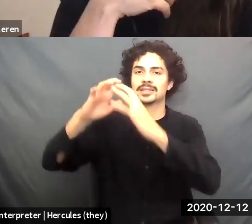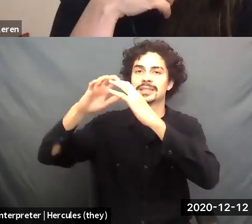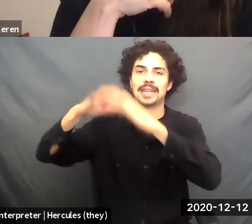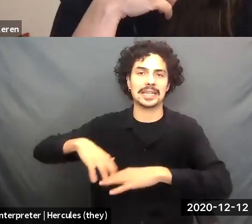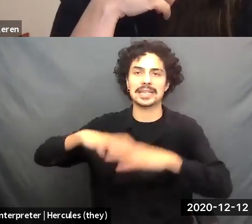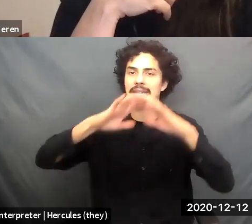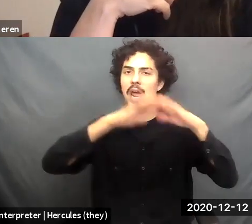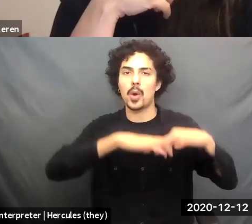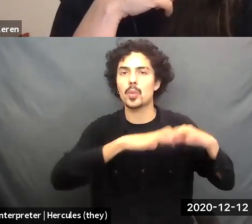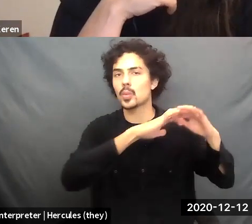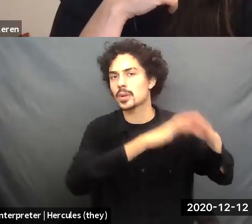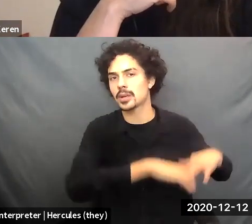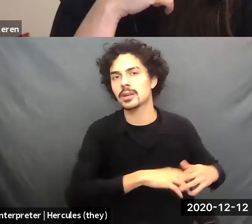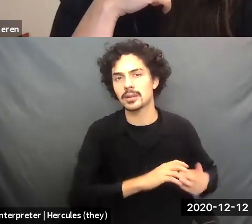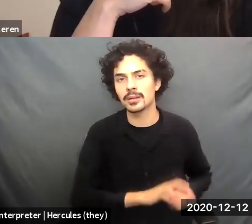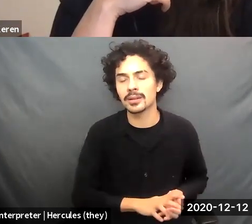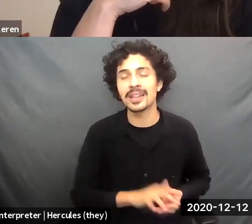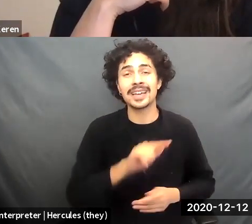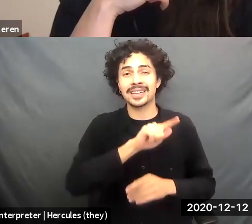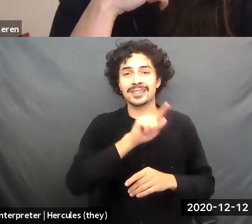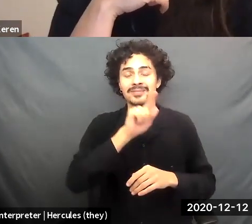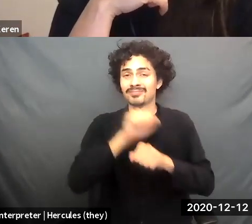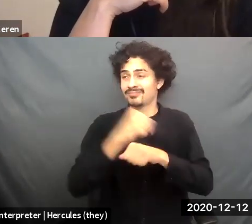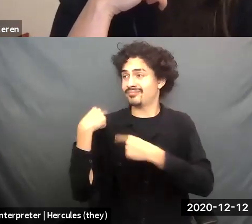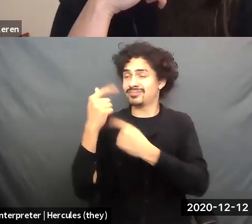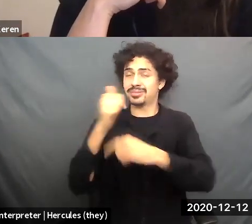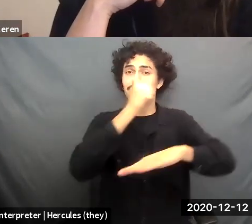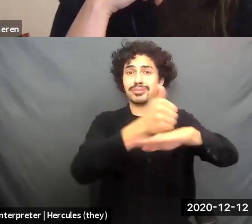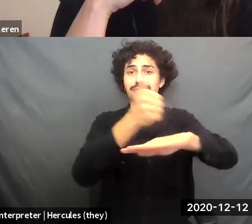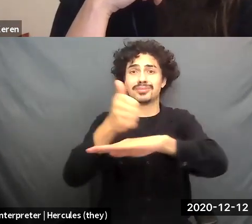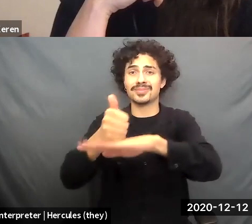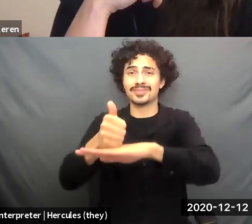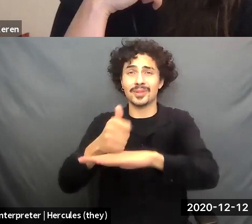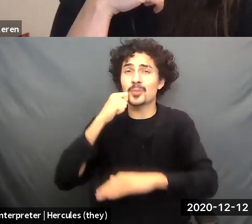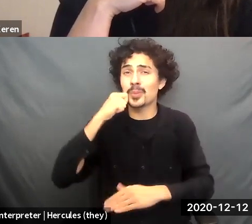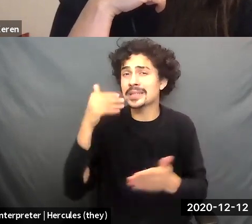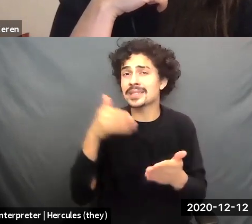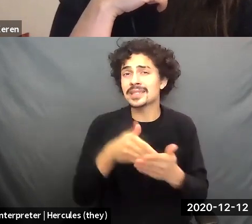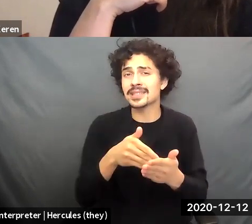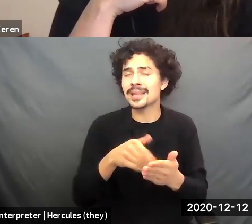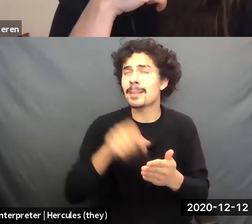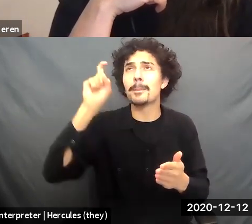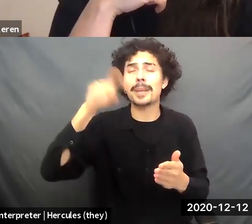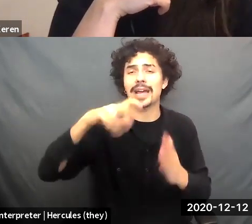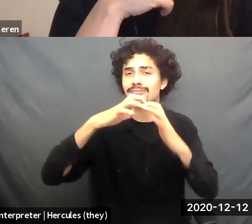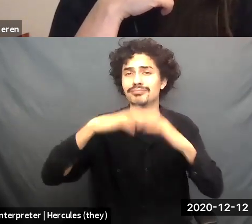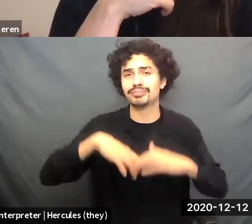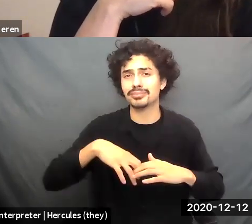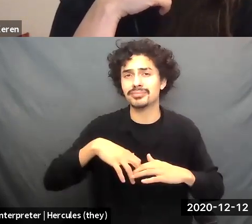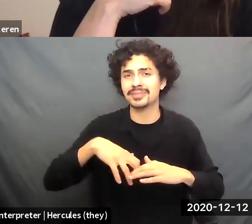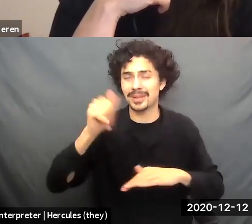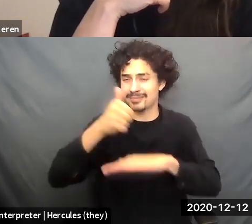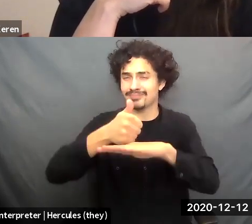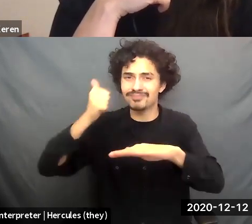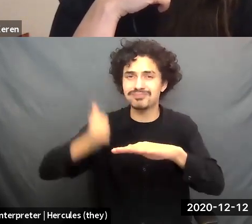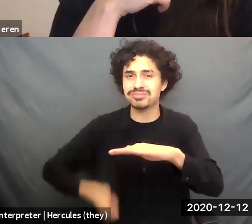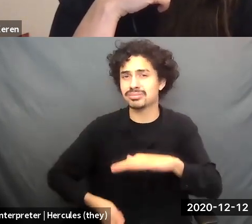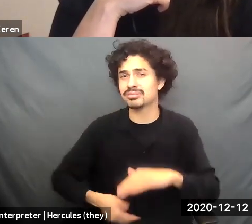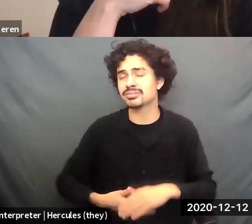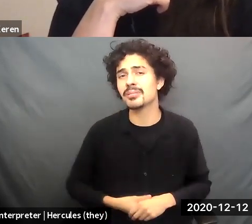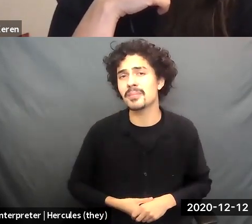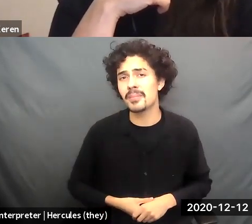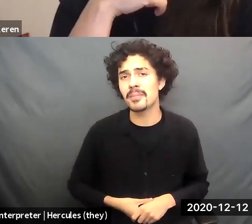monuments have been taken down. And these things are racist, so they should be taken down. I mean, that would be my,